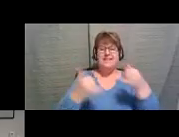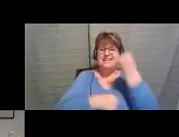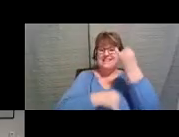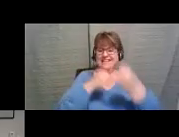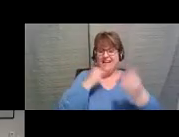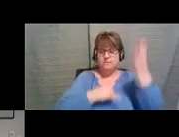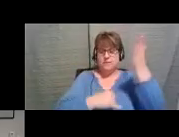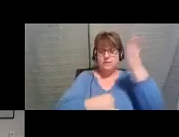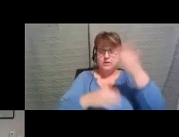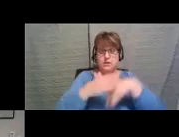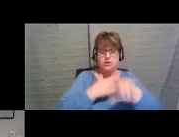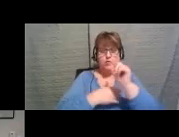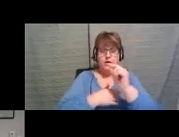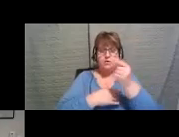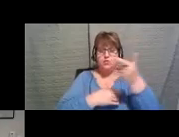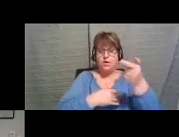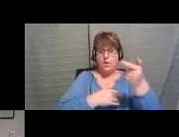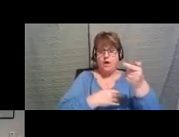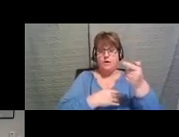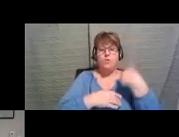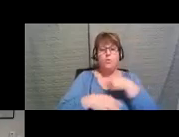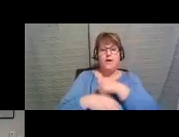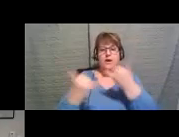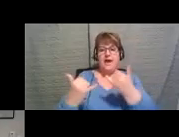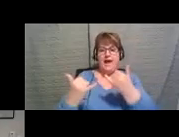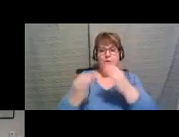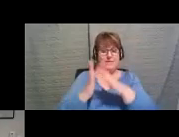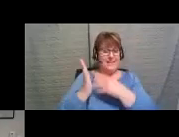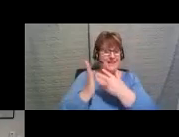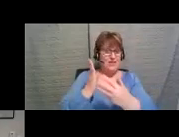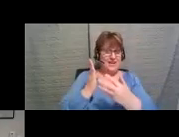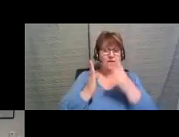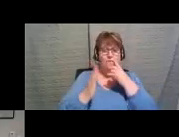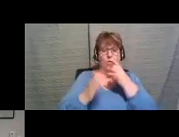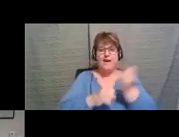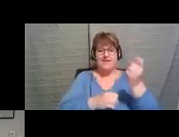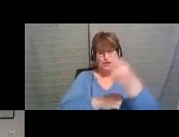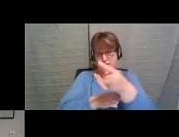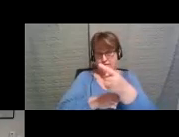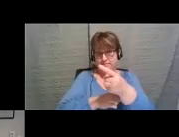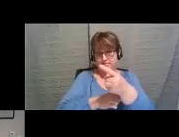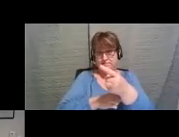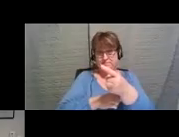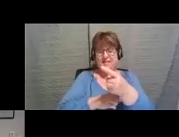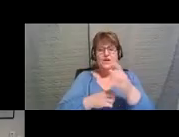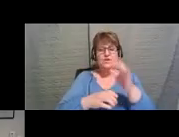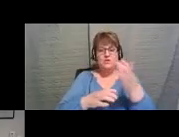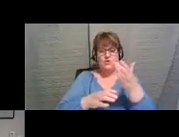2020-2021 presentation, but we are currently scheduling for the upcoming academic year, so be on the lookout for